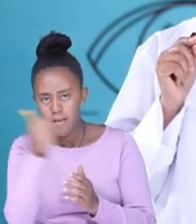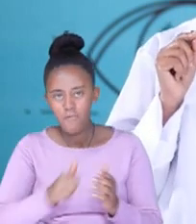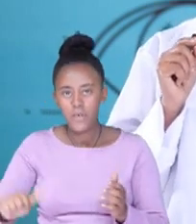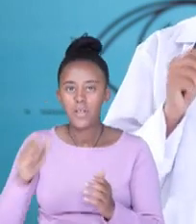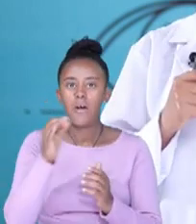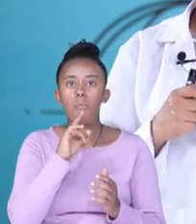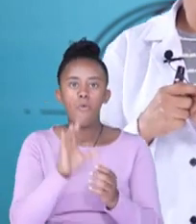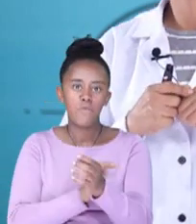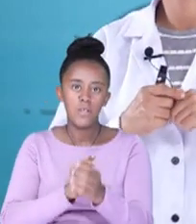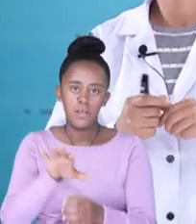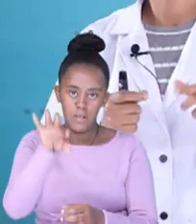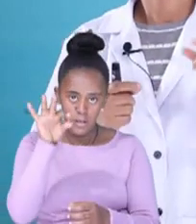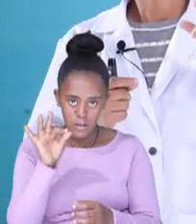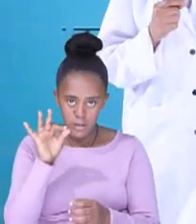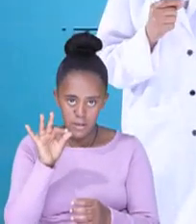cell,